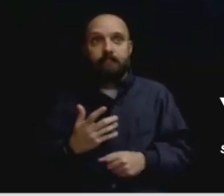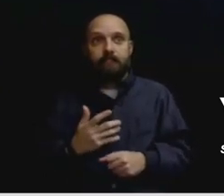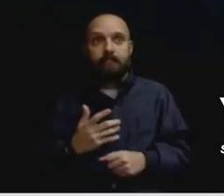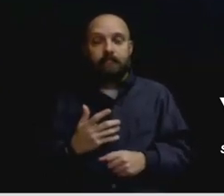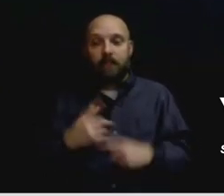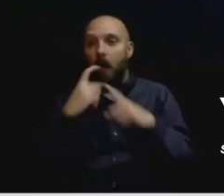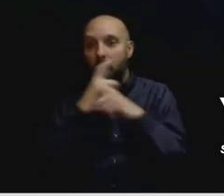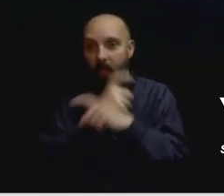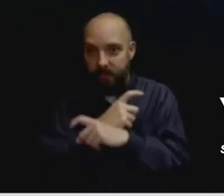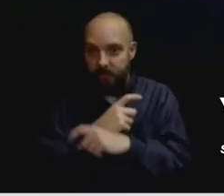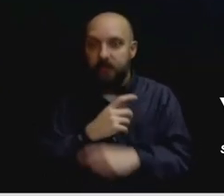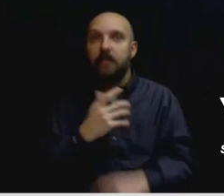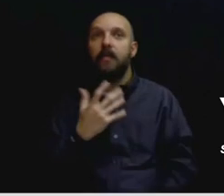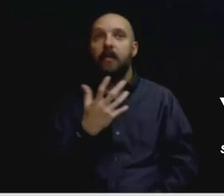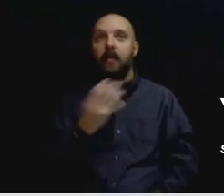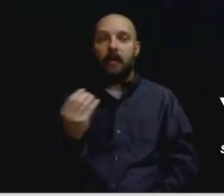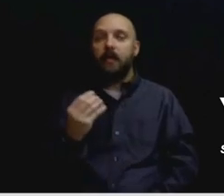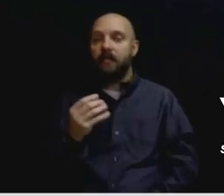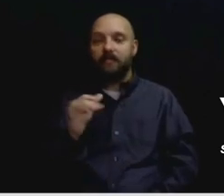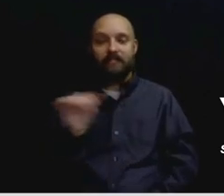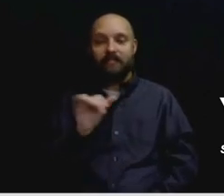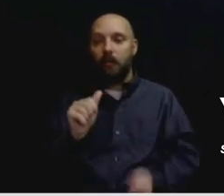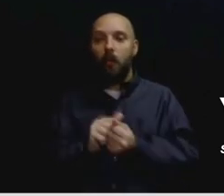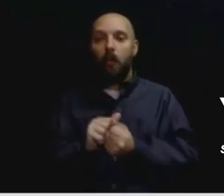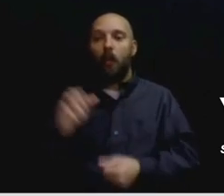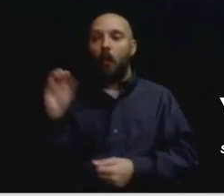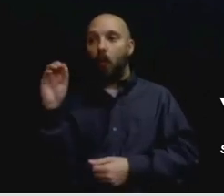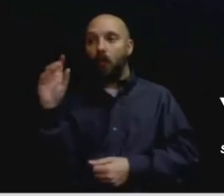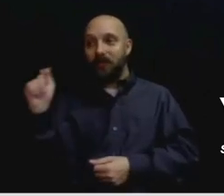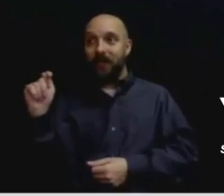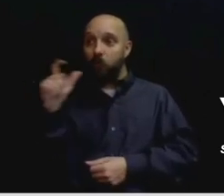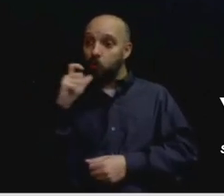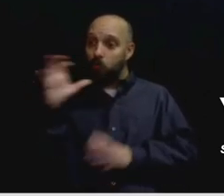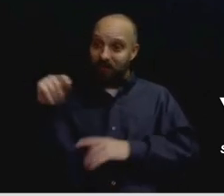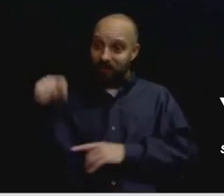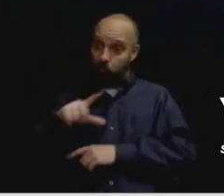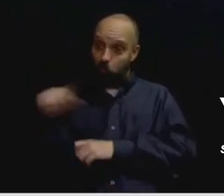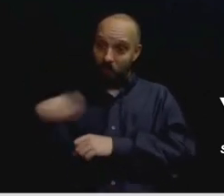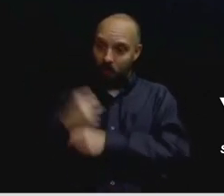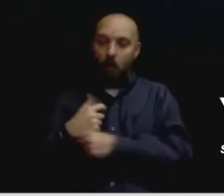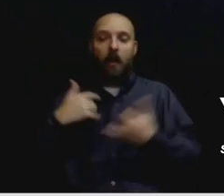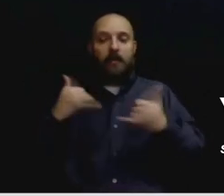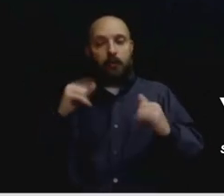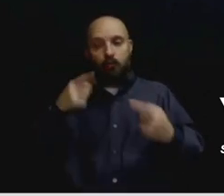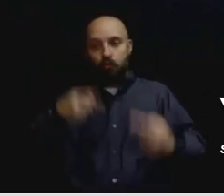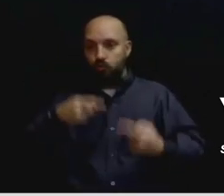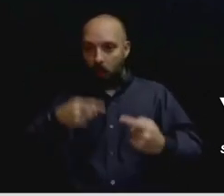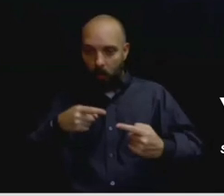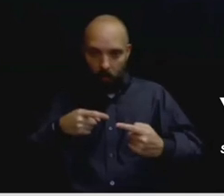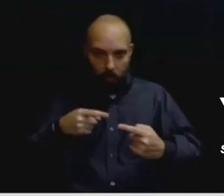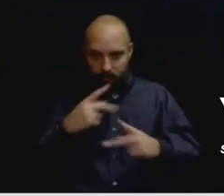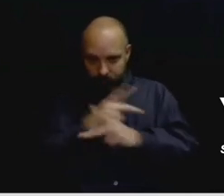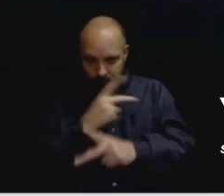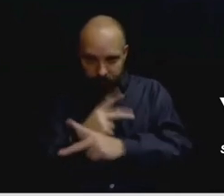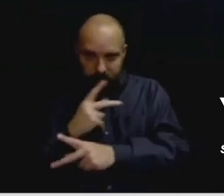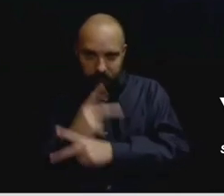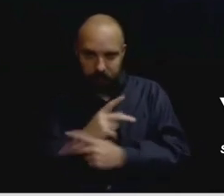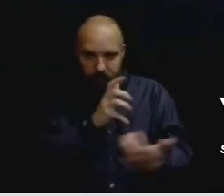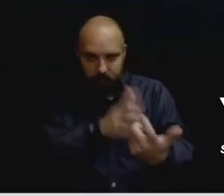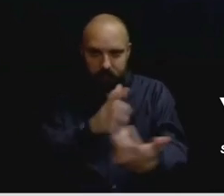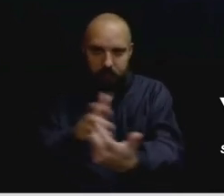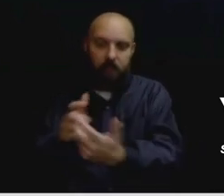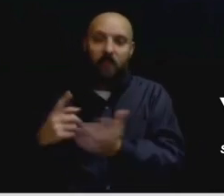complex. And just as an occupational therapist doing this for 20 years, I still struggle with this to figure it out sometimes.